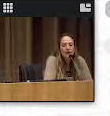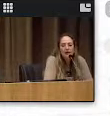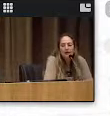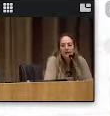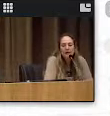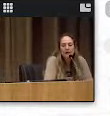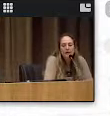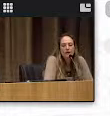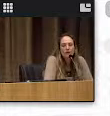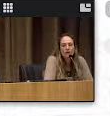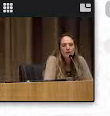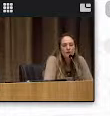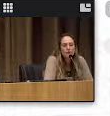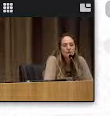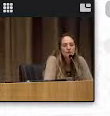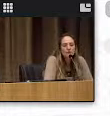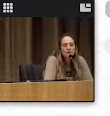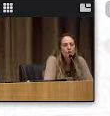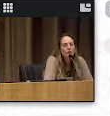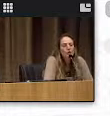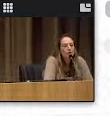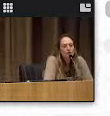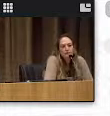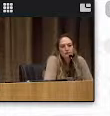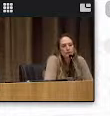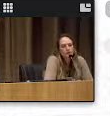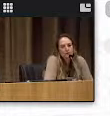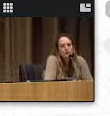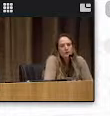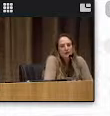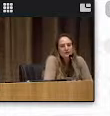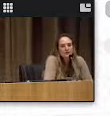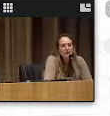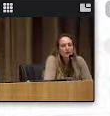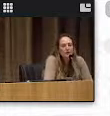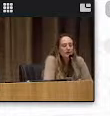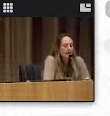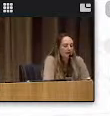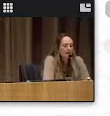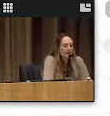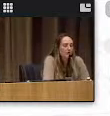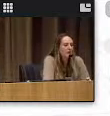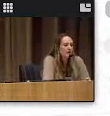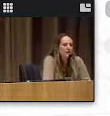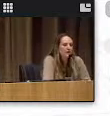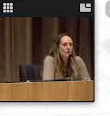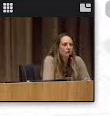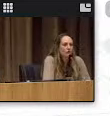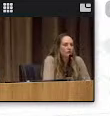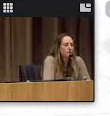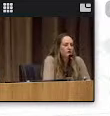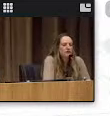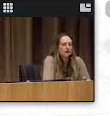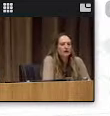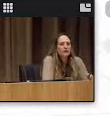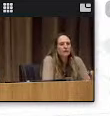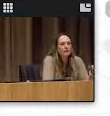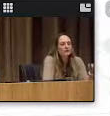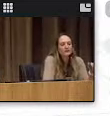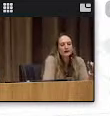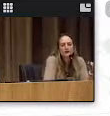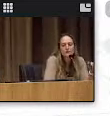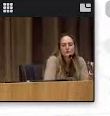So this is what we have at the moment. Today, this demand has